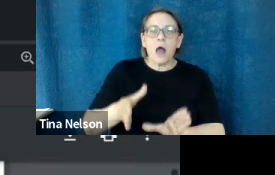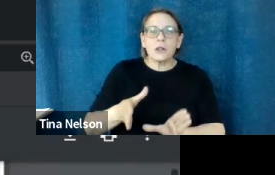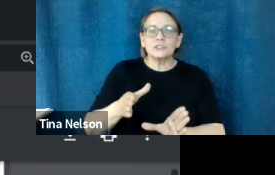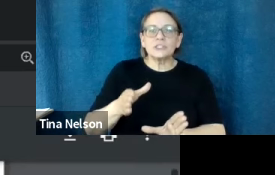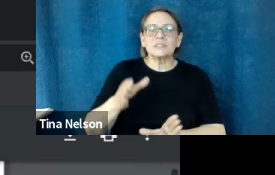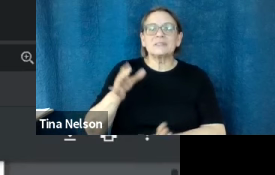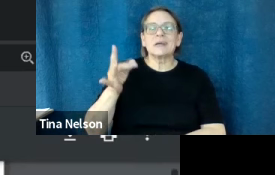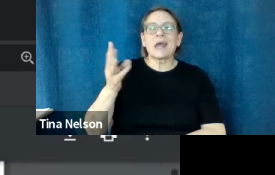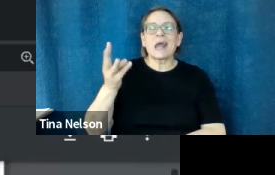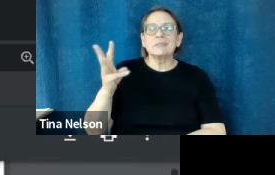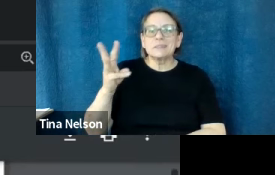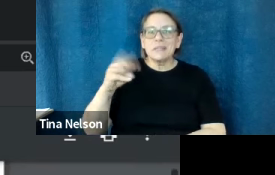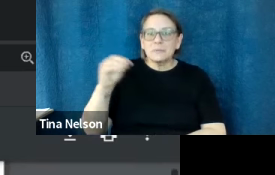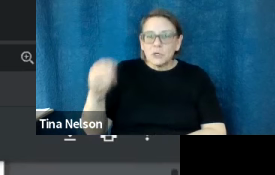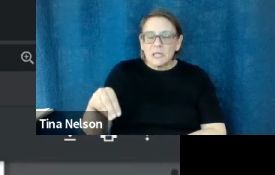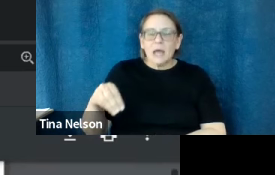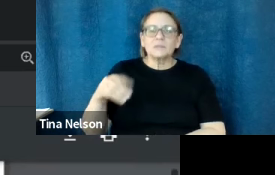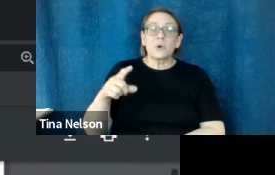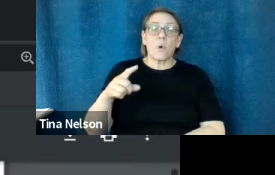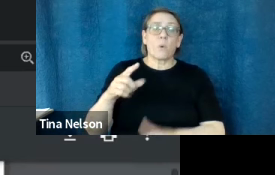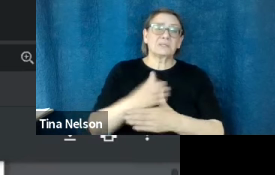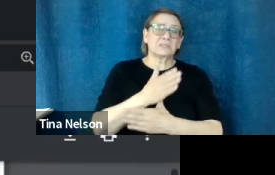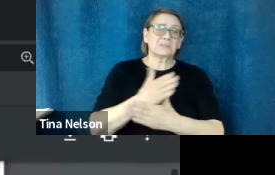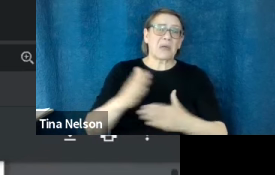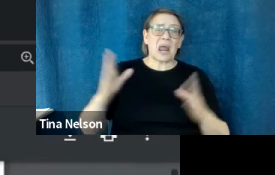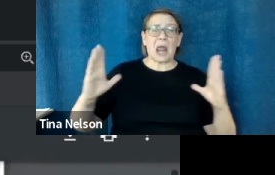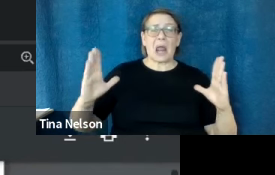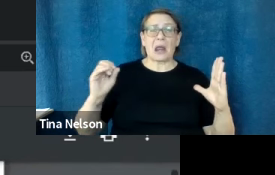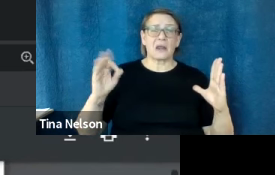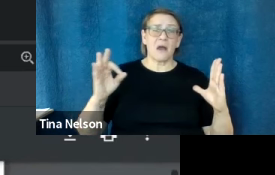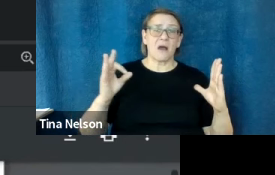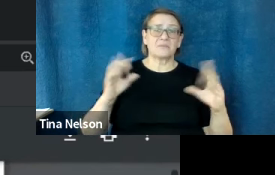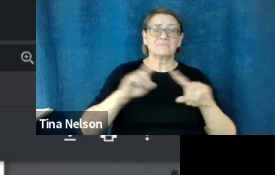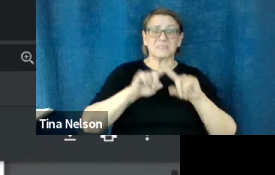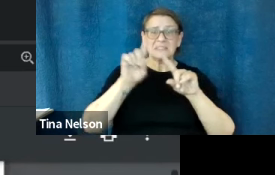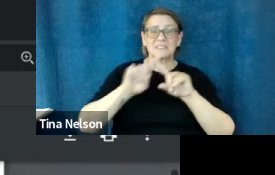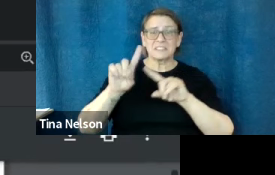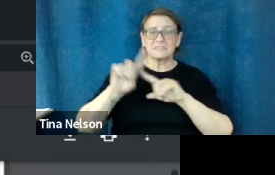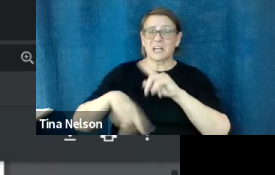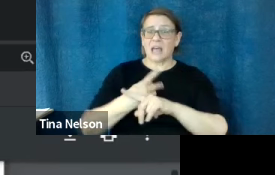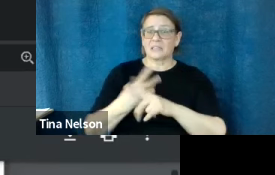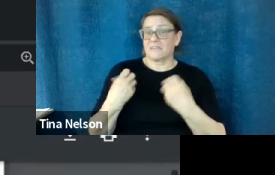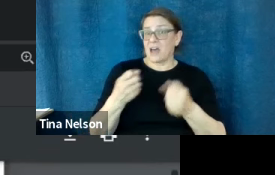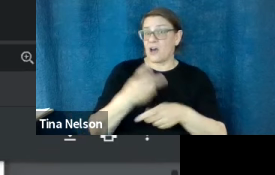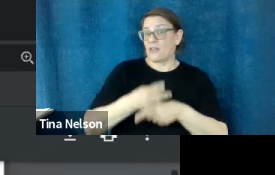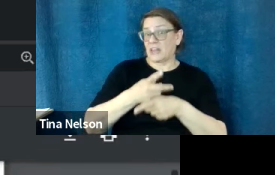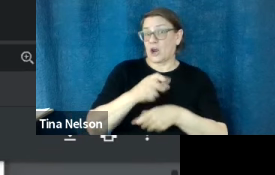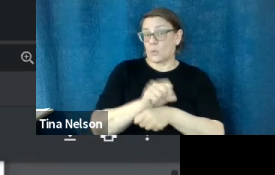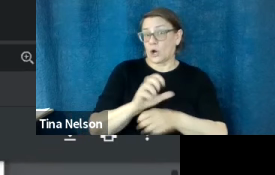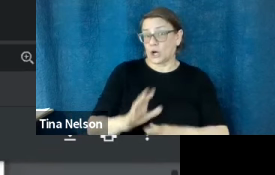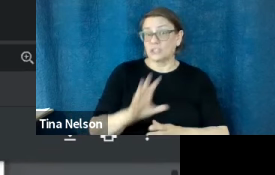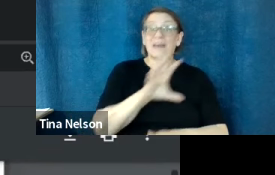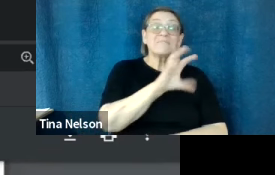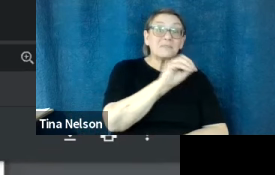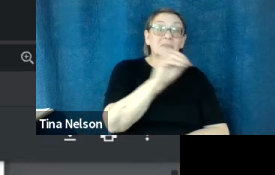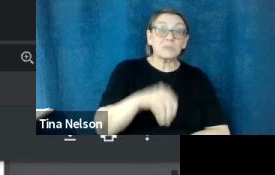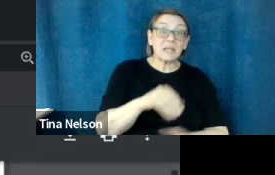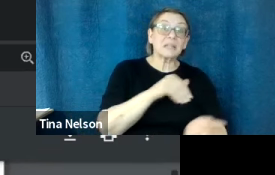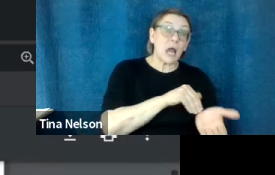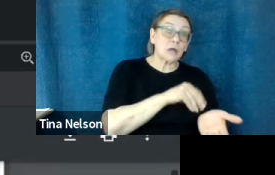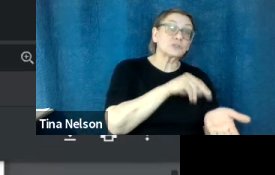So you're, you're looking at a span of healthcare workers. Like I mentioned earlier, 50% being doctors and